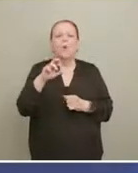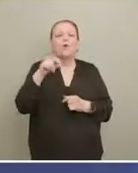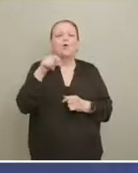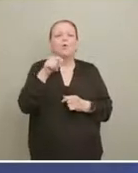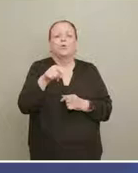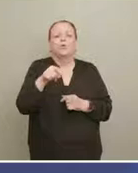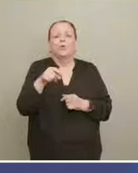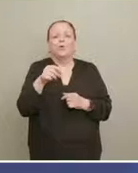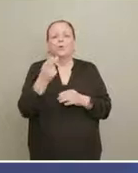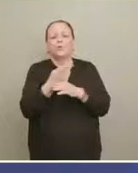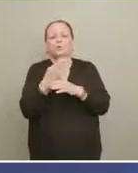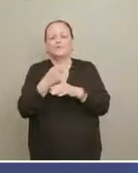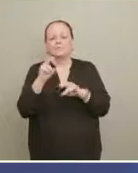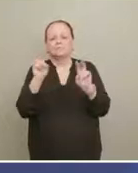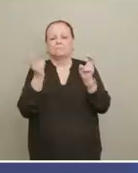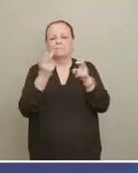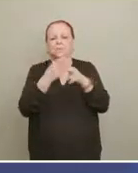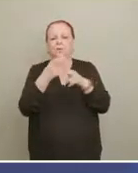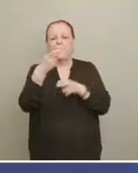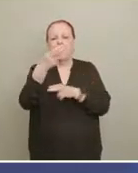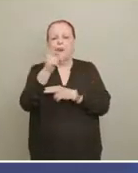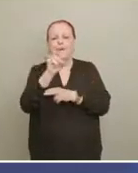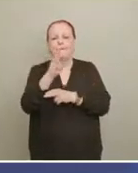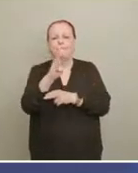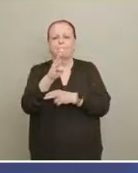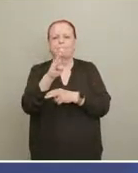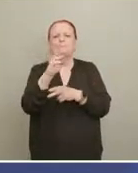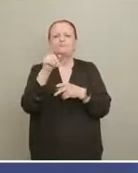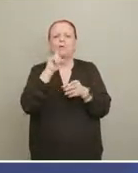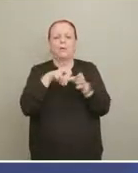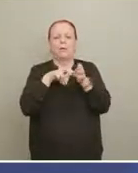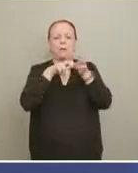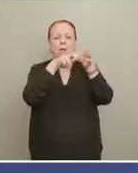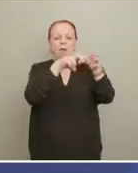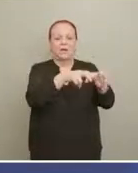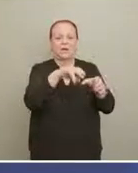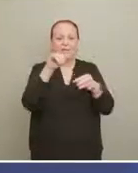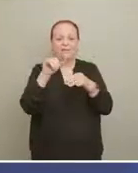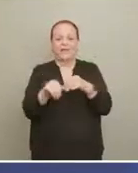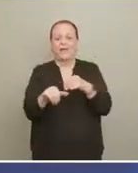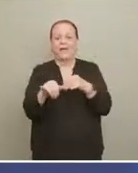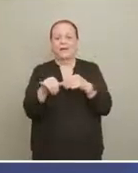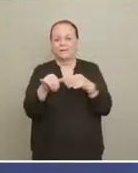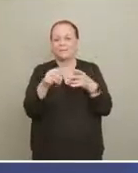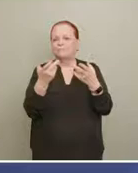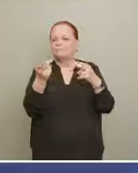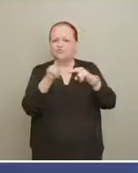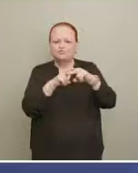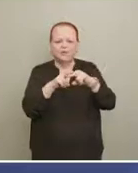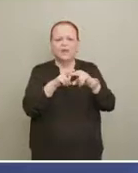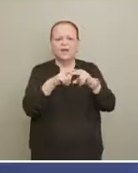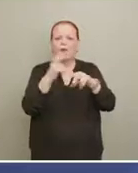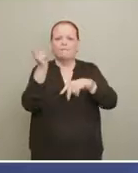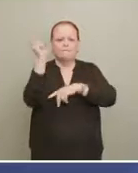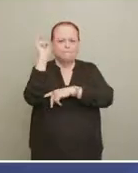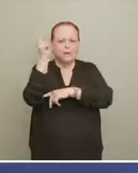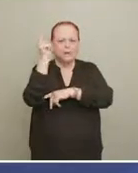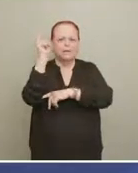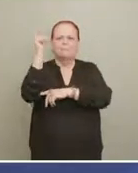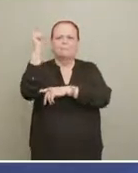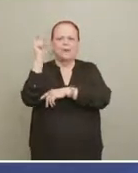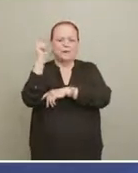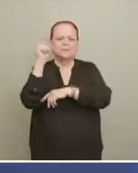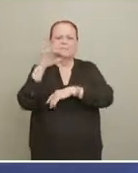and you still have to wear a mask because it is a federal mandate, it's not a state mandate. All right, so somebody would ask about